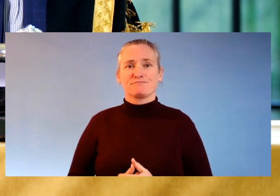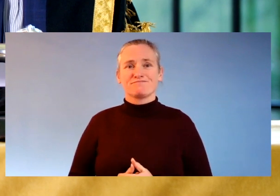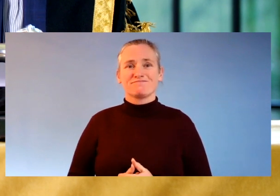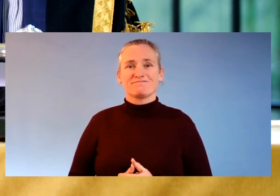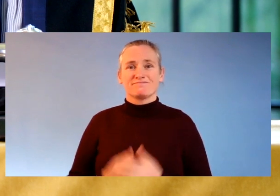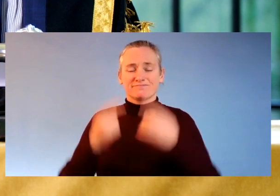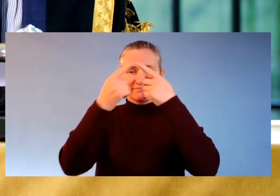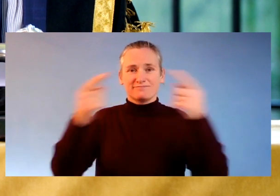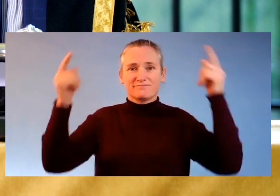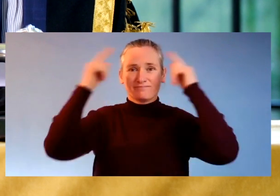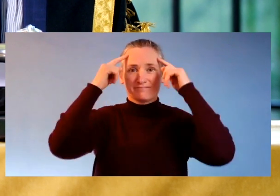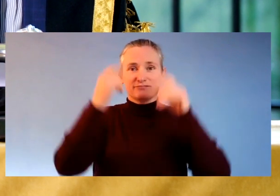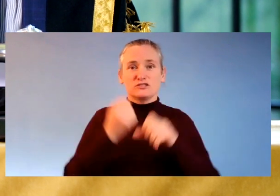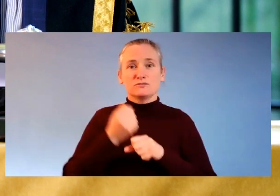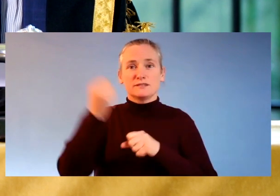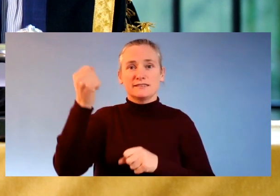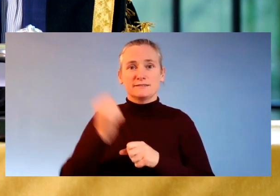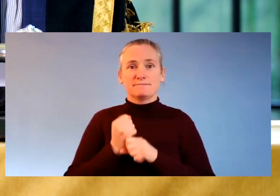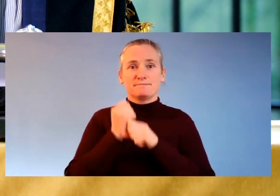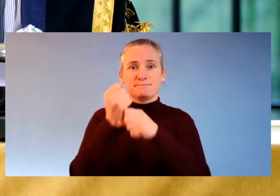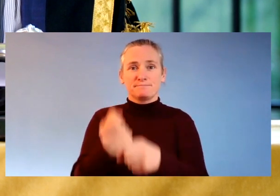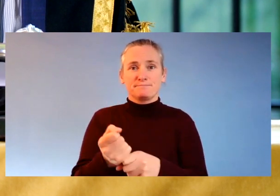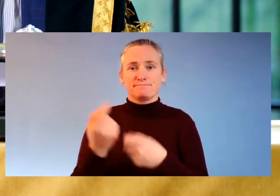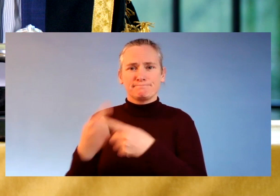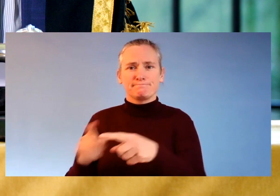Hanc congrationem universitatis ad